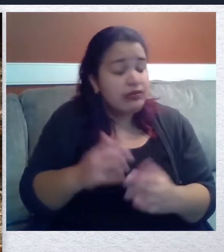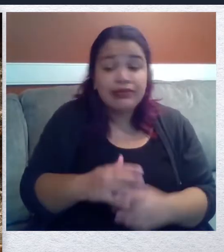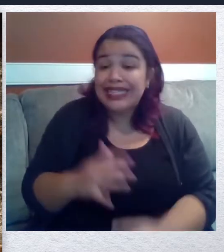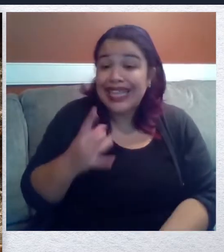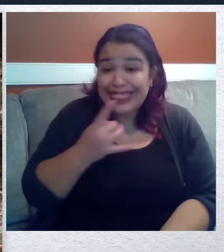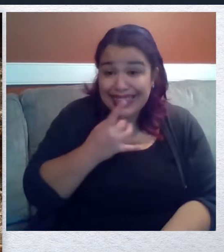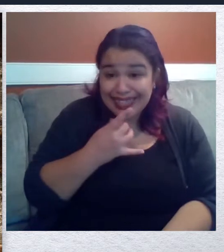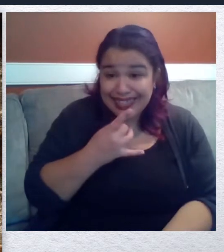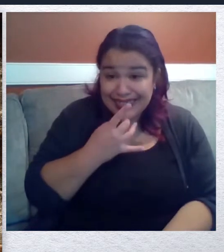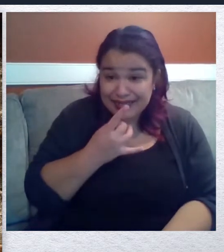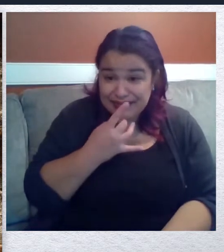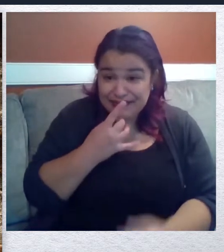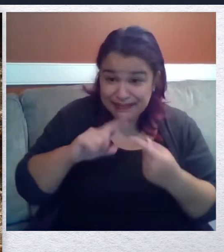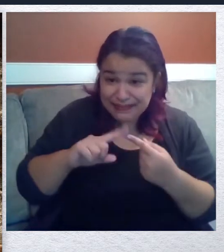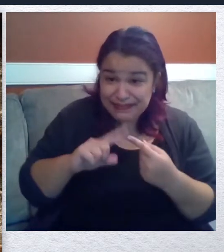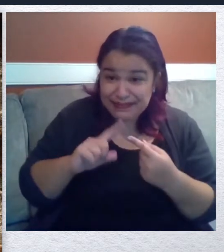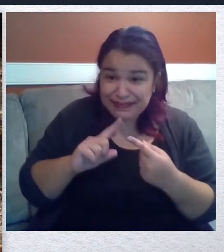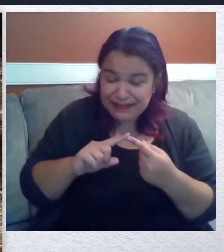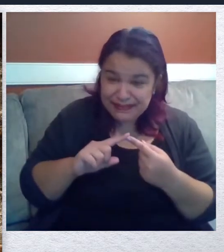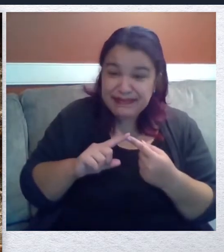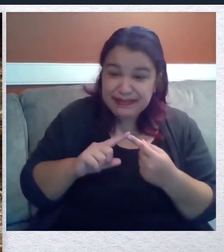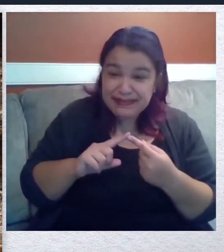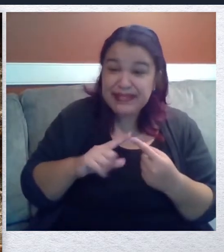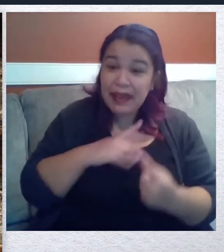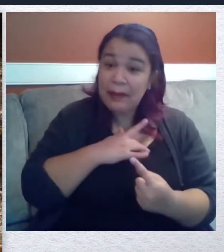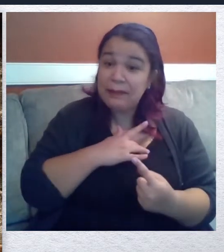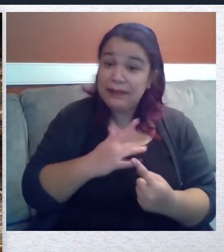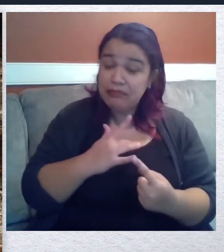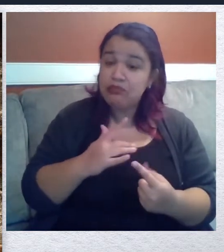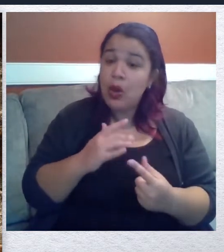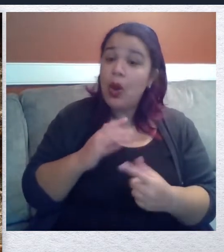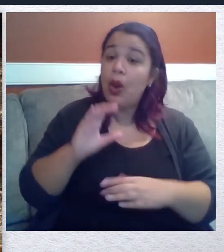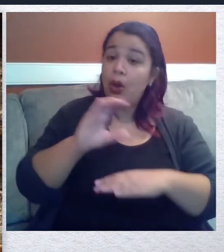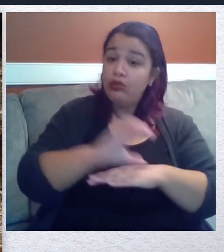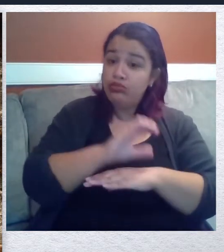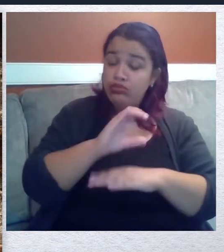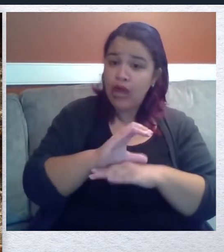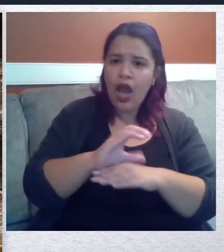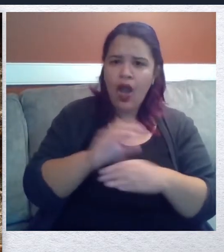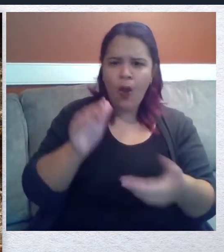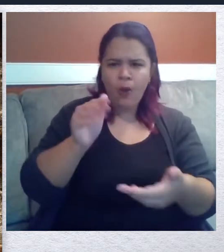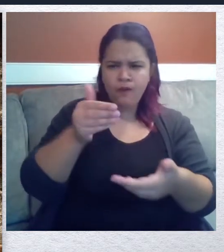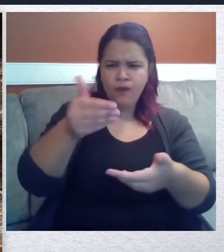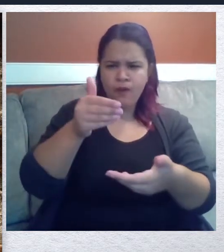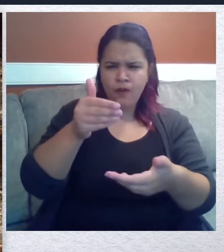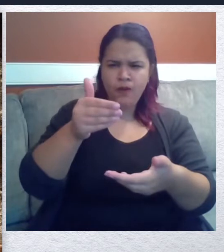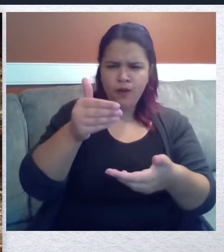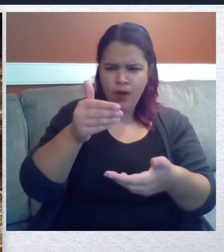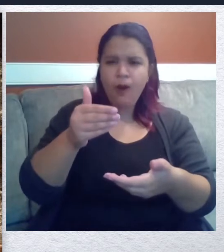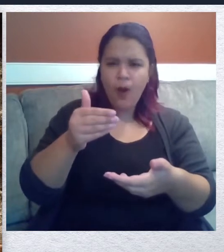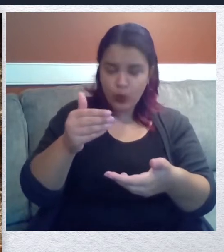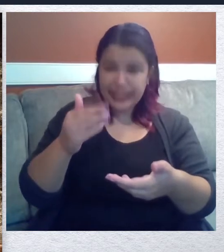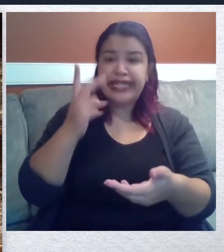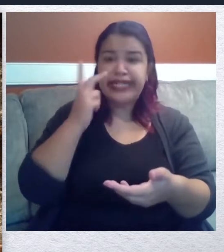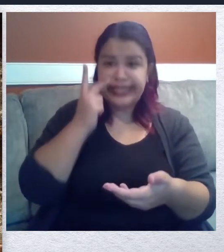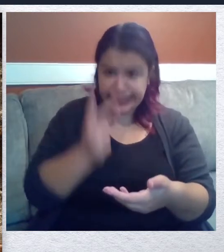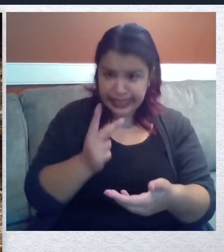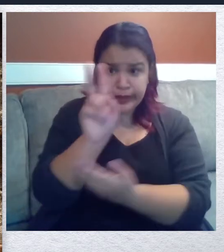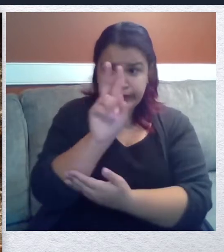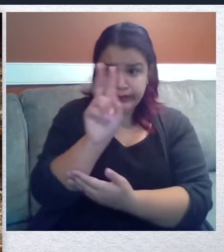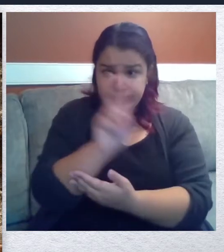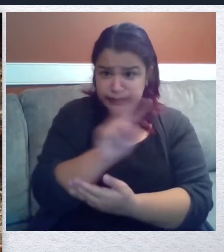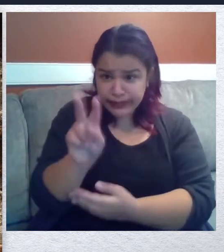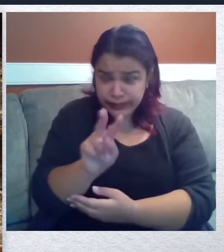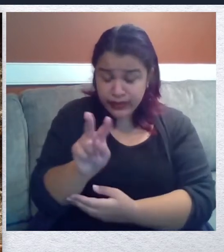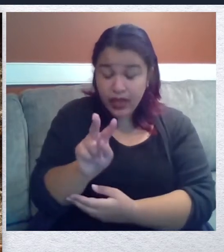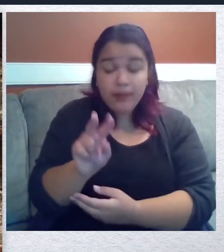good. Most of us set up our computers so it is easy to see the screen. But in a virtual interview,